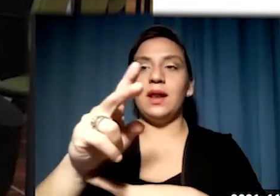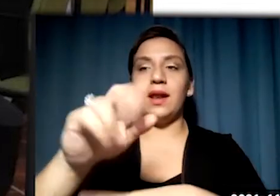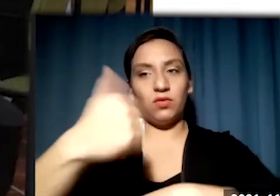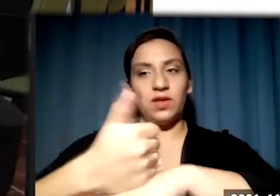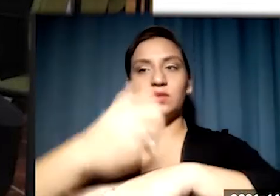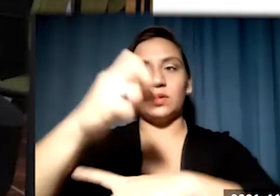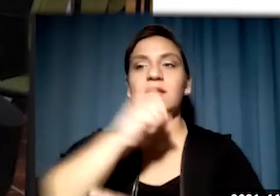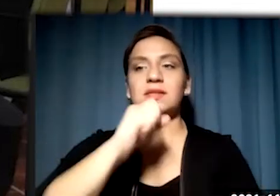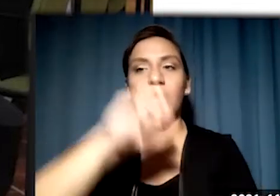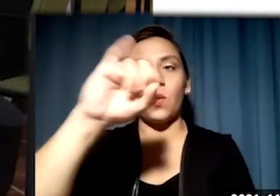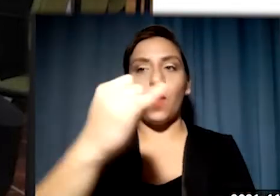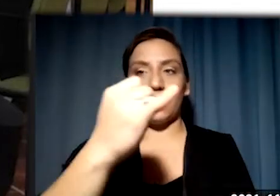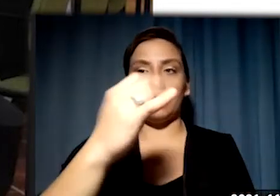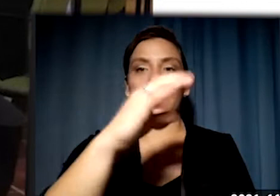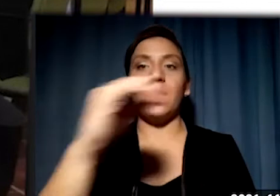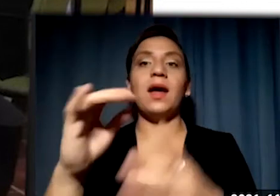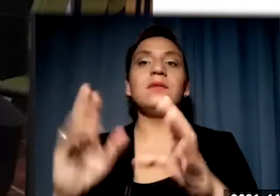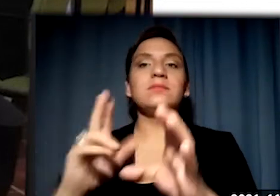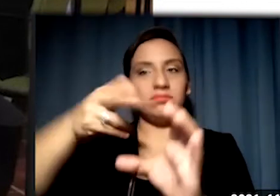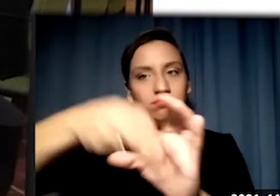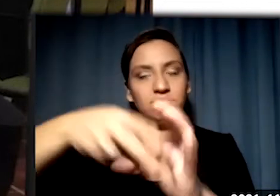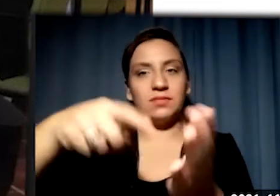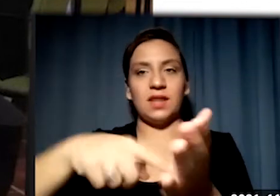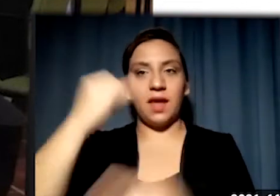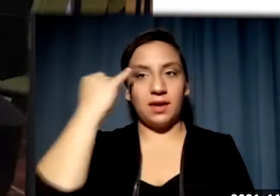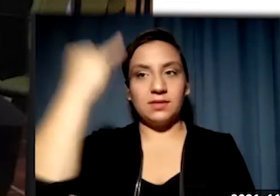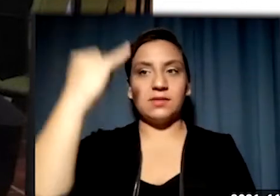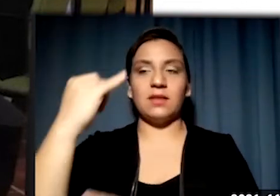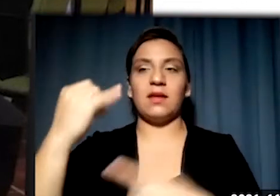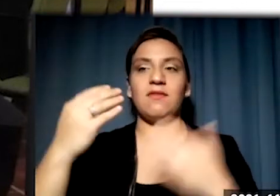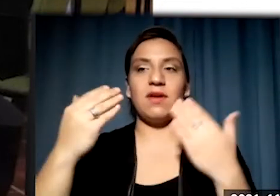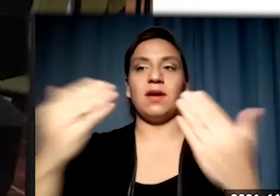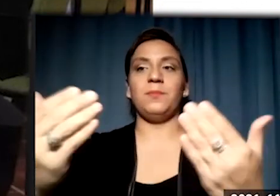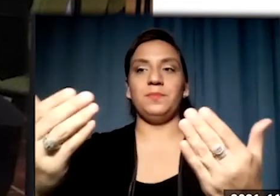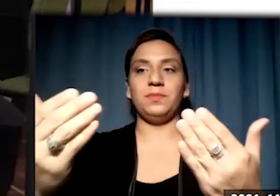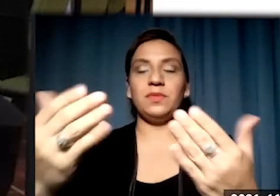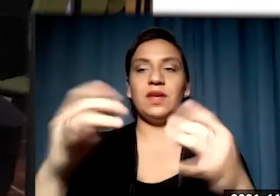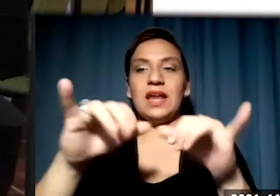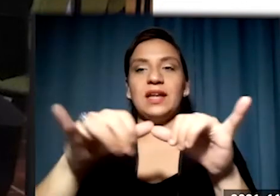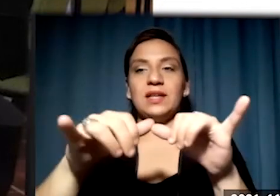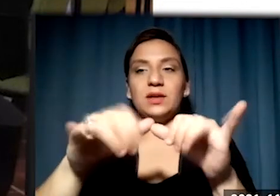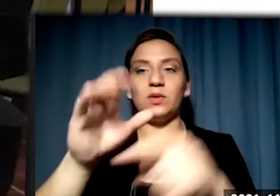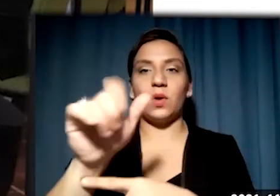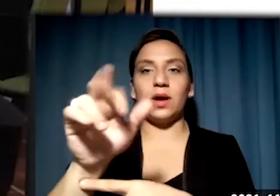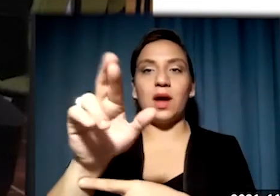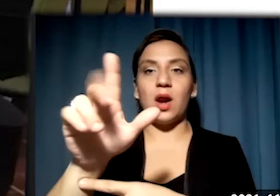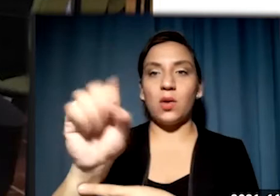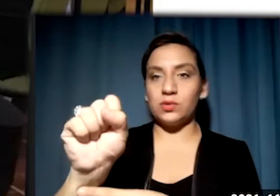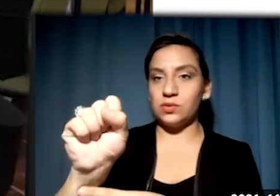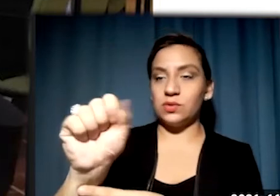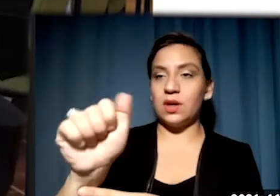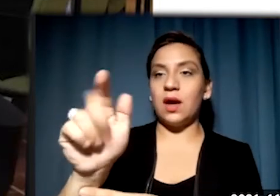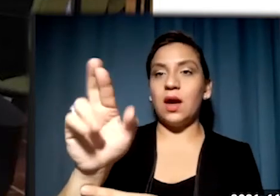initiative by State Historic Preservation Officer, Architect Carlos Arrubio Cancela, with the mandate to gather representatives of